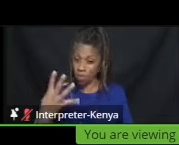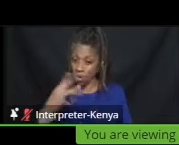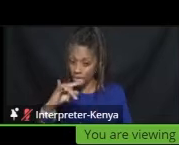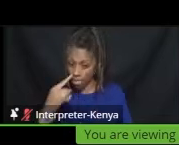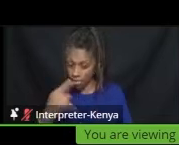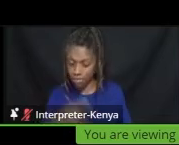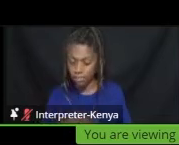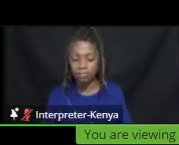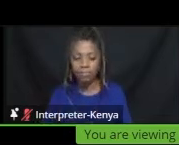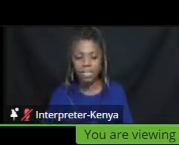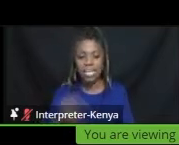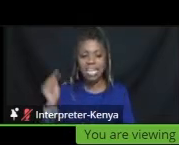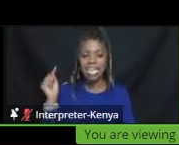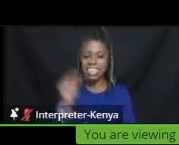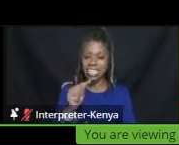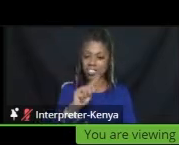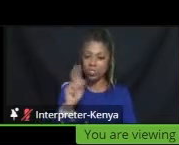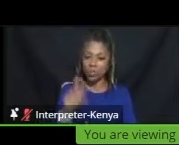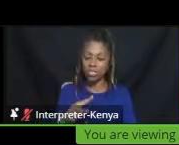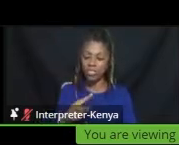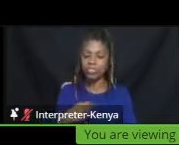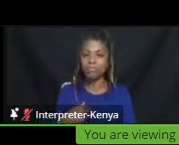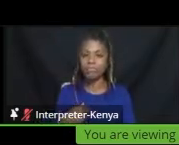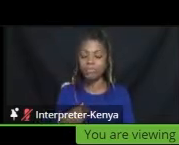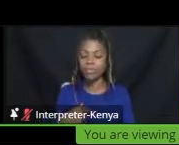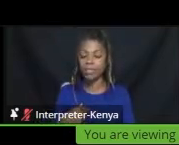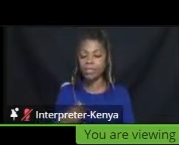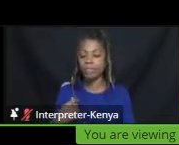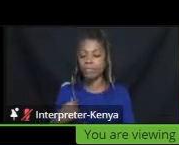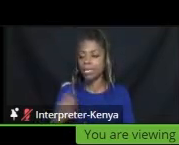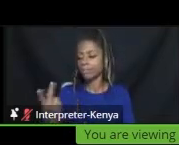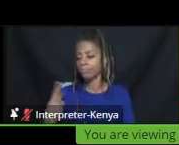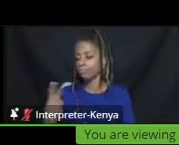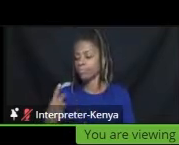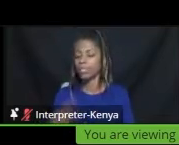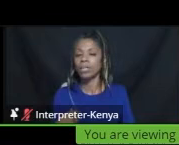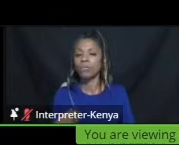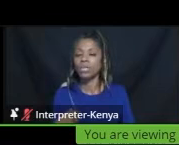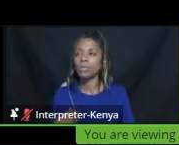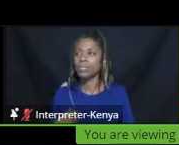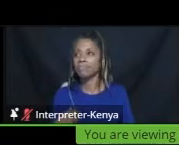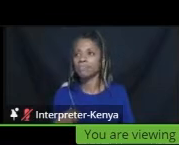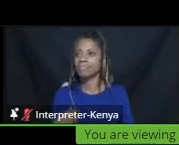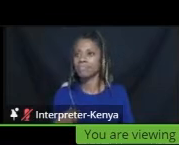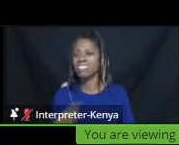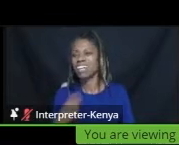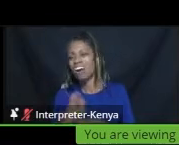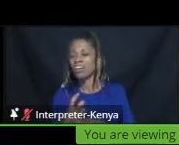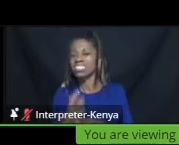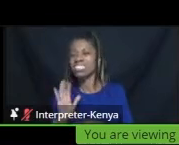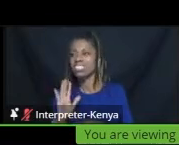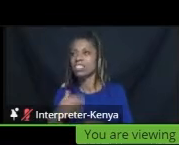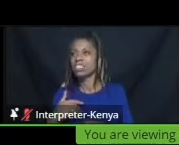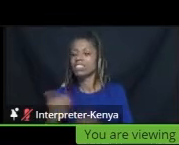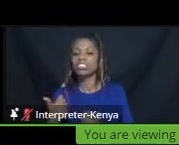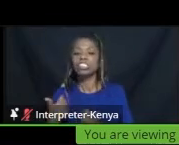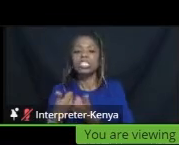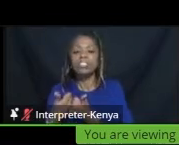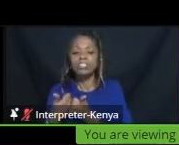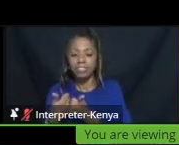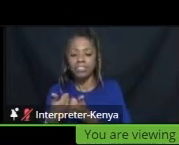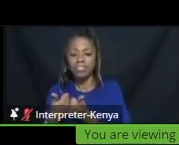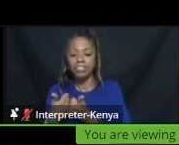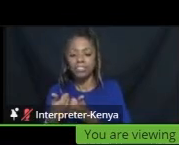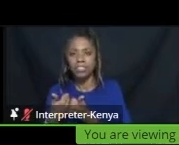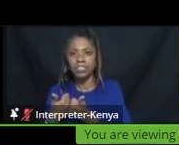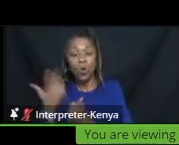question, it was hard. It was challenging. I won't say it was hard. It was challenging to really try and find something that would